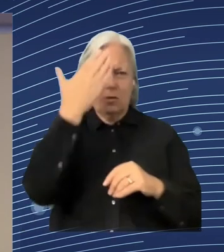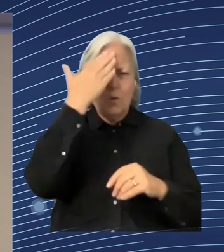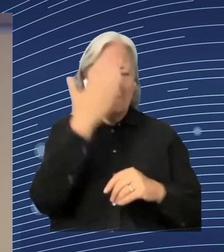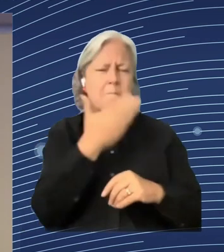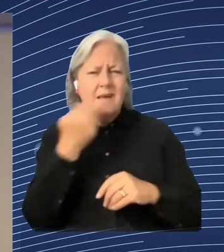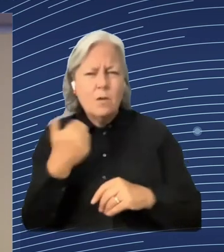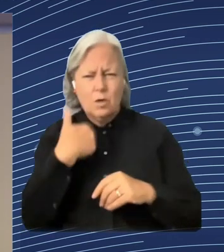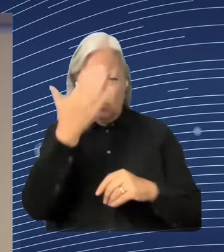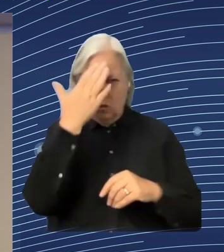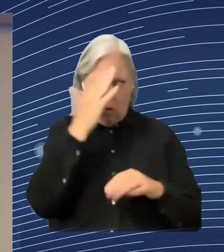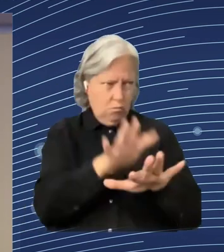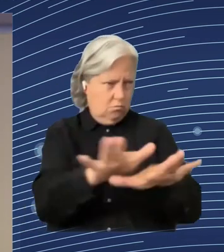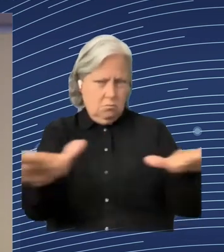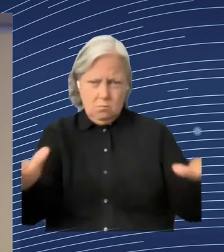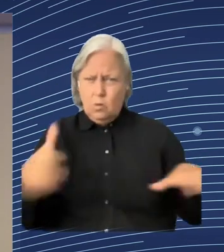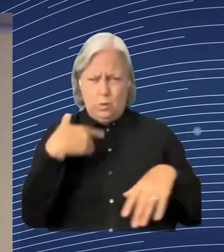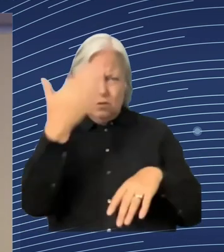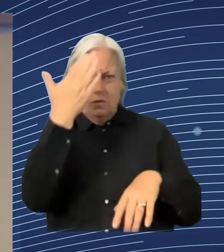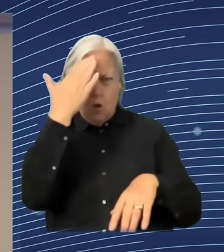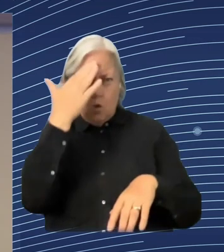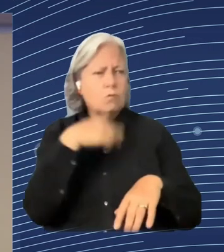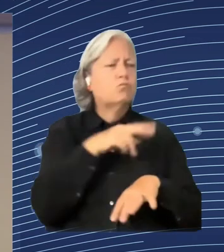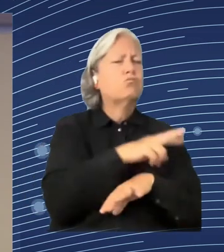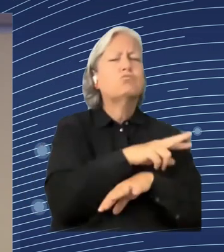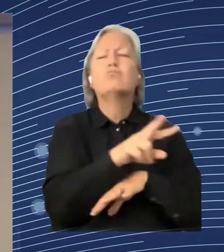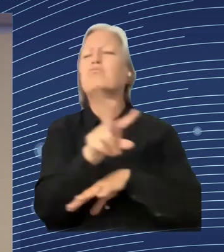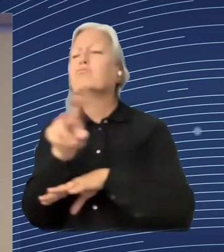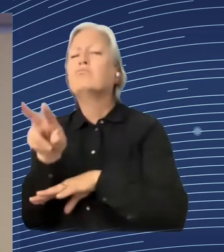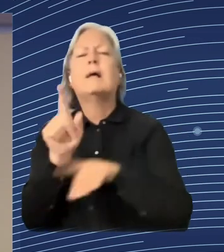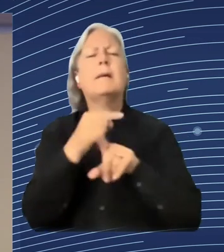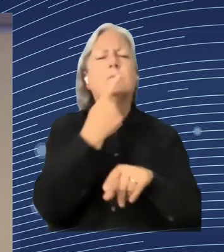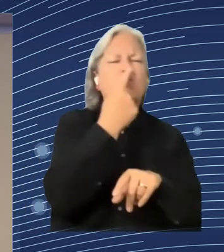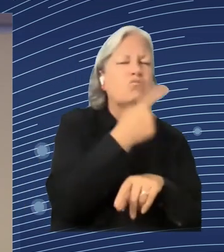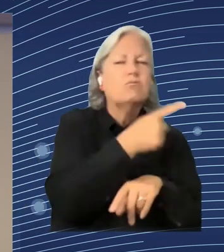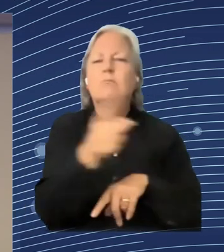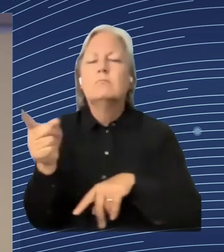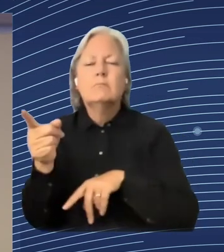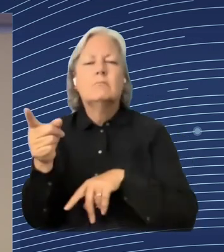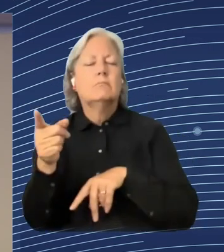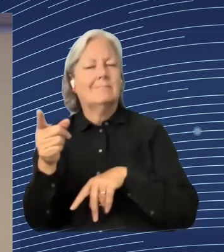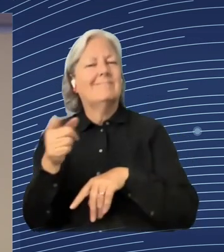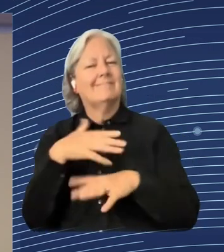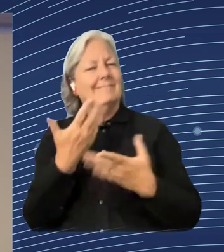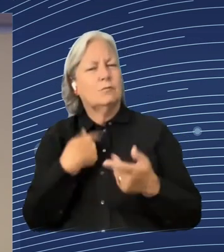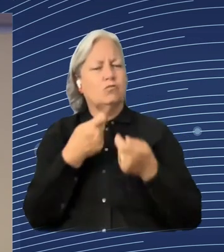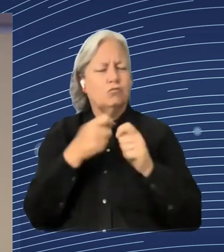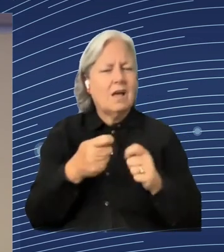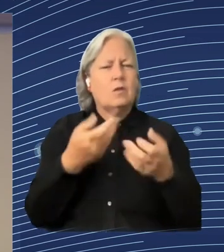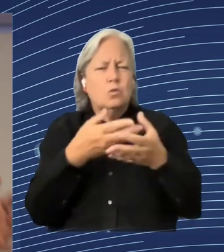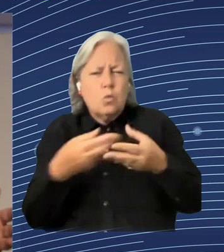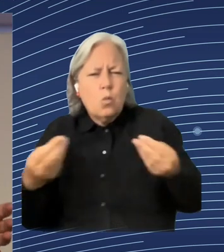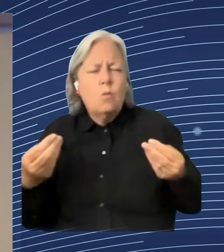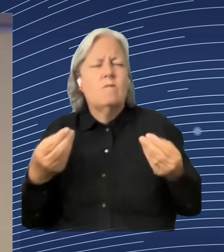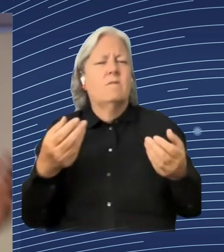we know everything and so on. How do you, what do you think? And we try to solve this by combining